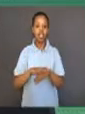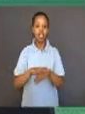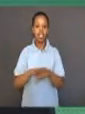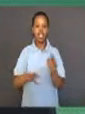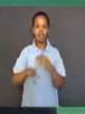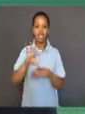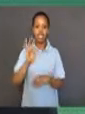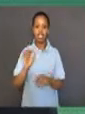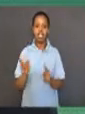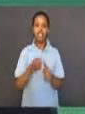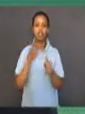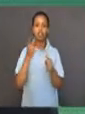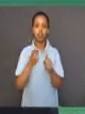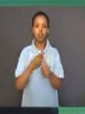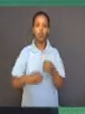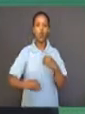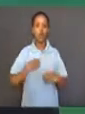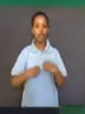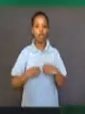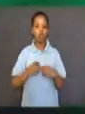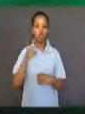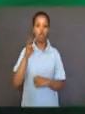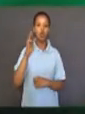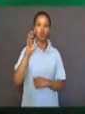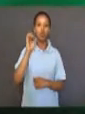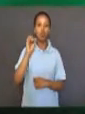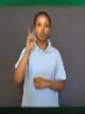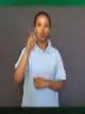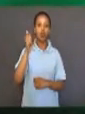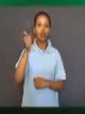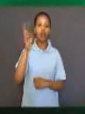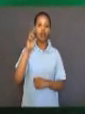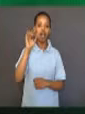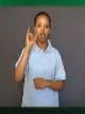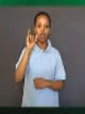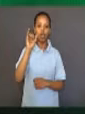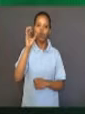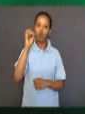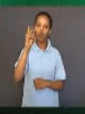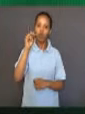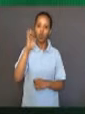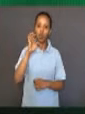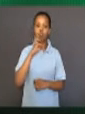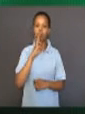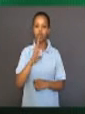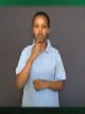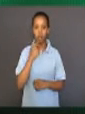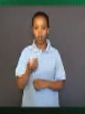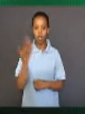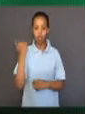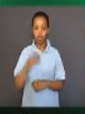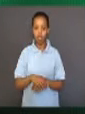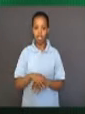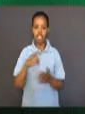the earth were called prokaryotes. They are a group of